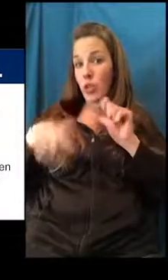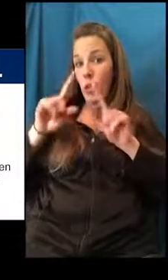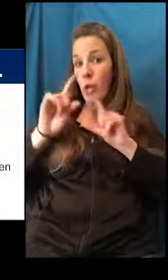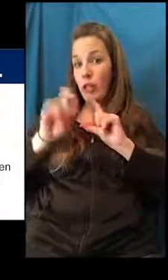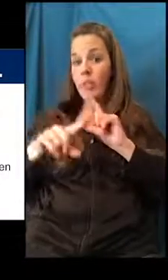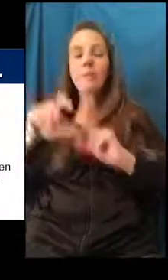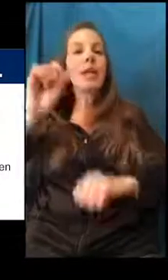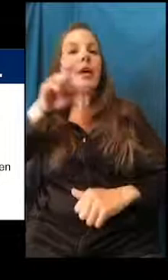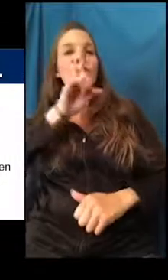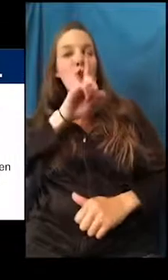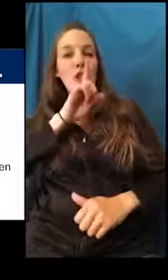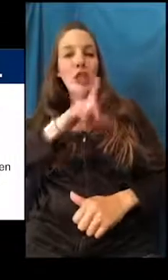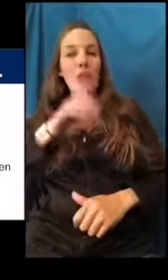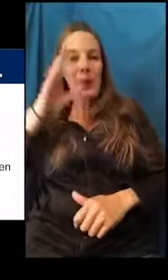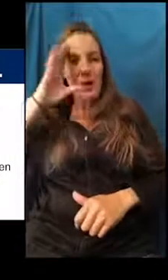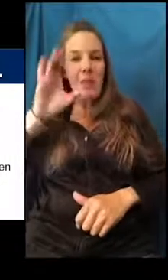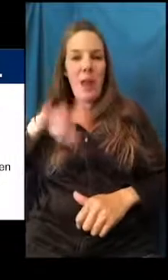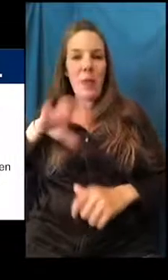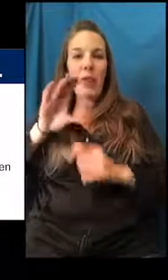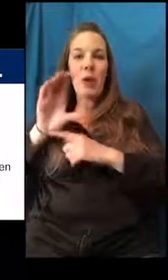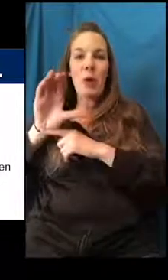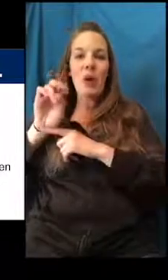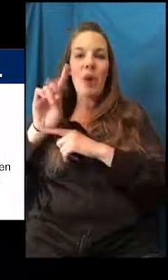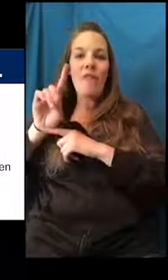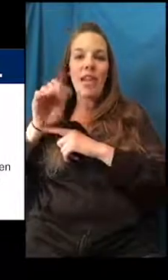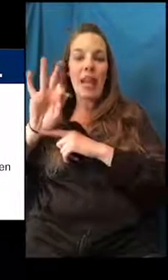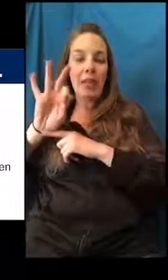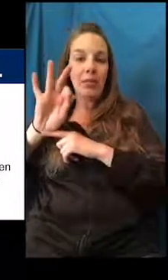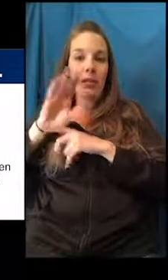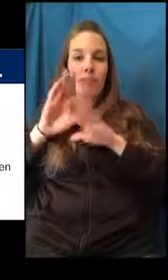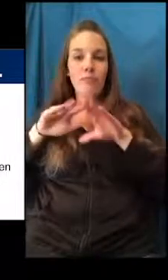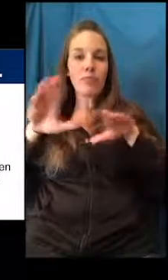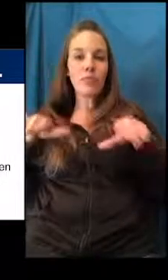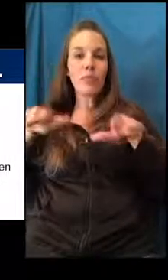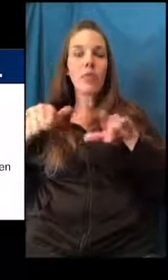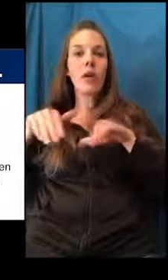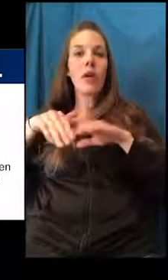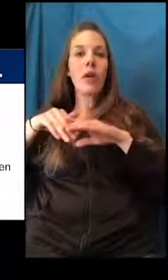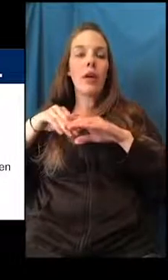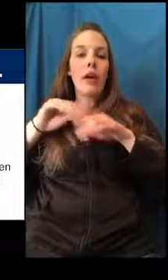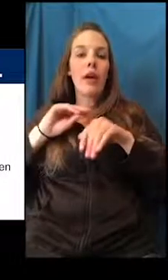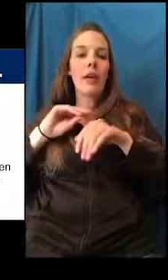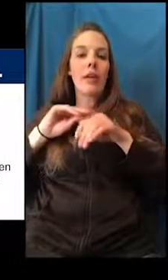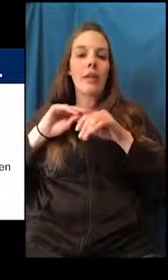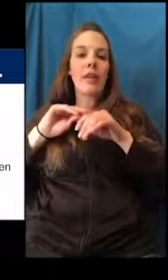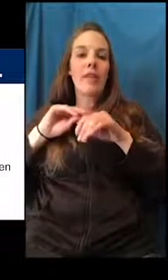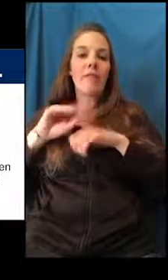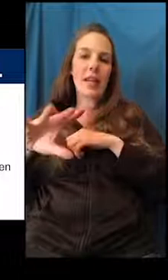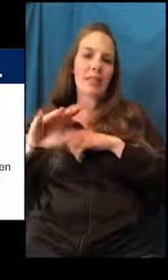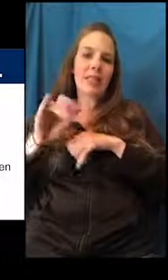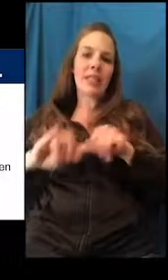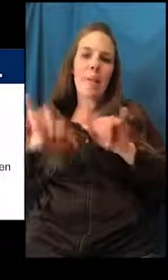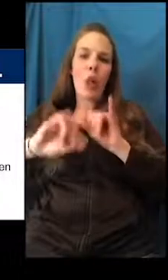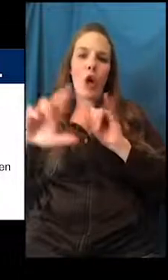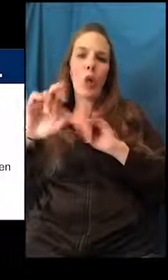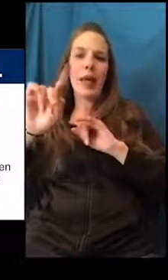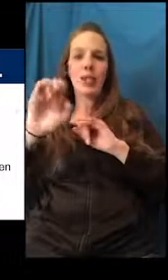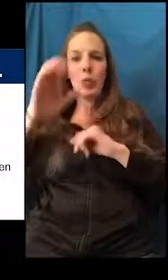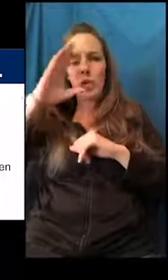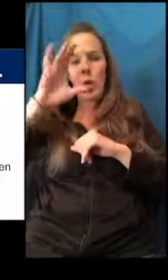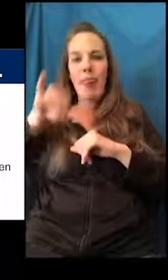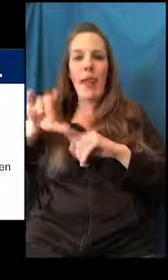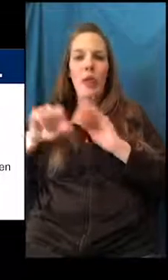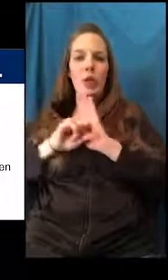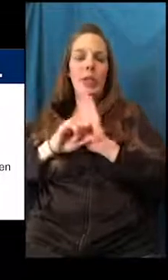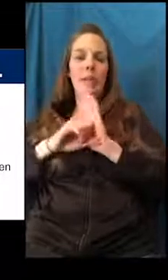with COVID-19 that children are affected at similar rates that adults are. We just know that their symptoms tend to